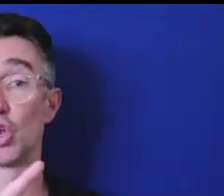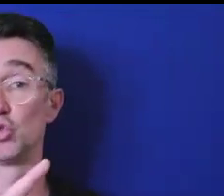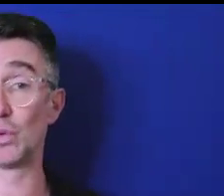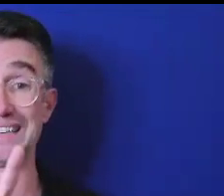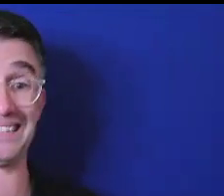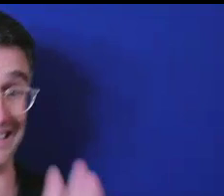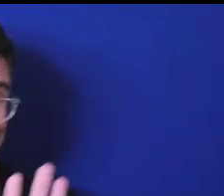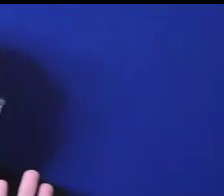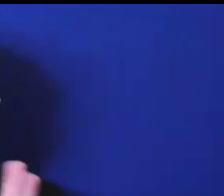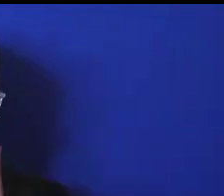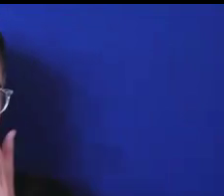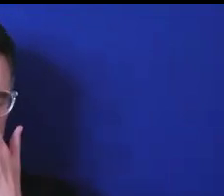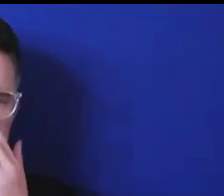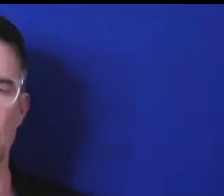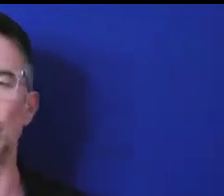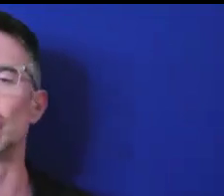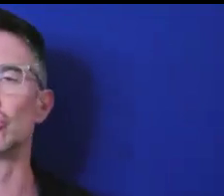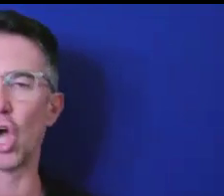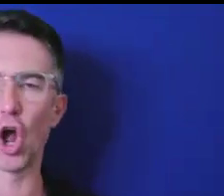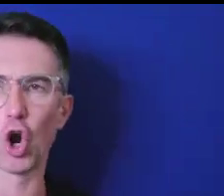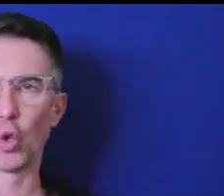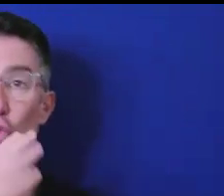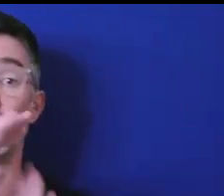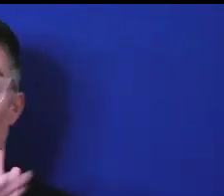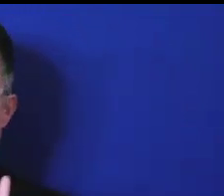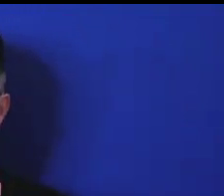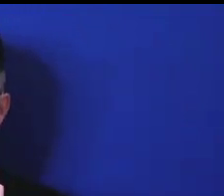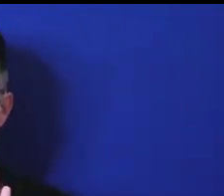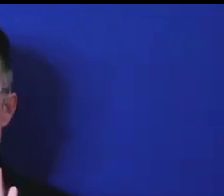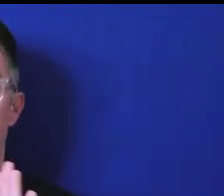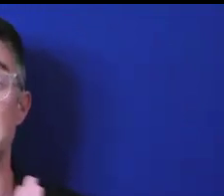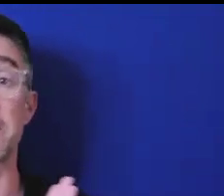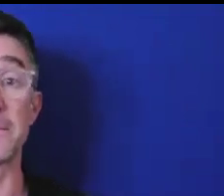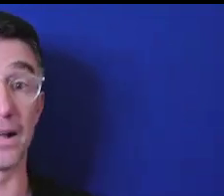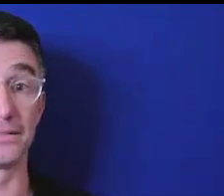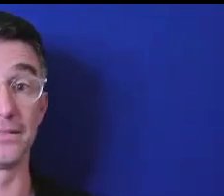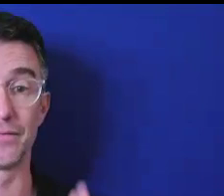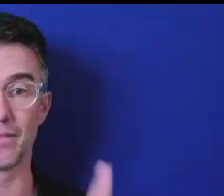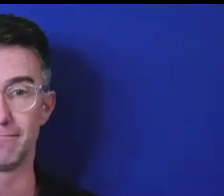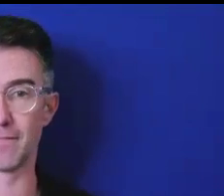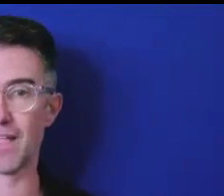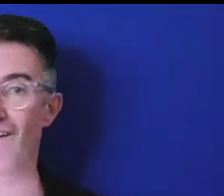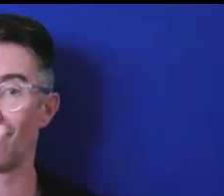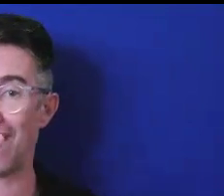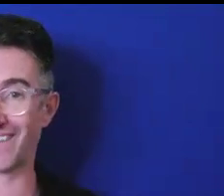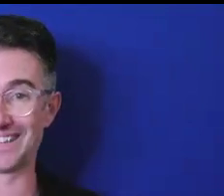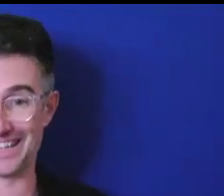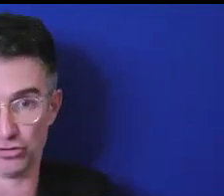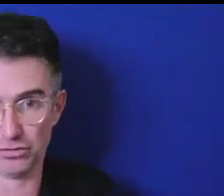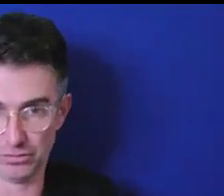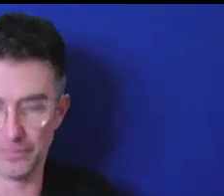out. It took for almost 5 years in order to manage the approval for the social and right-based